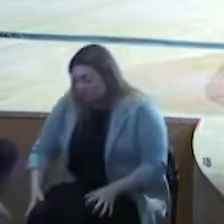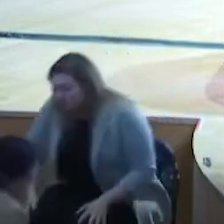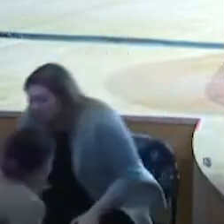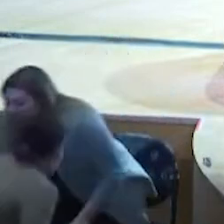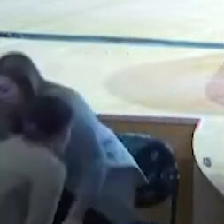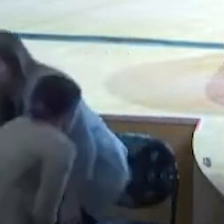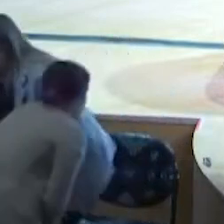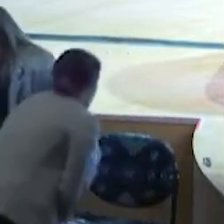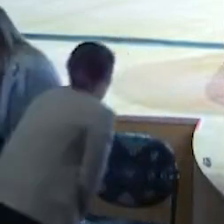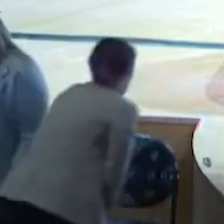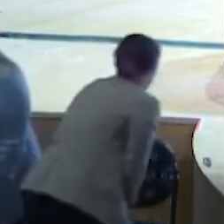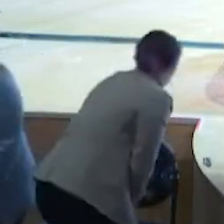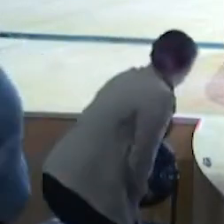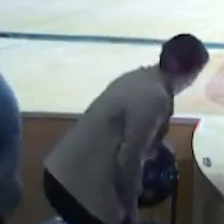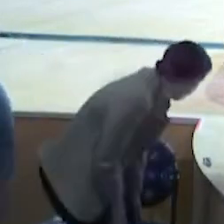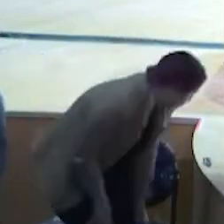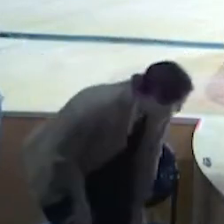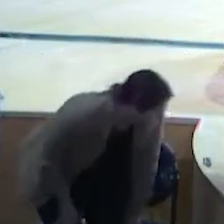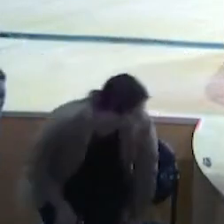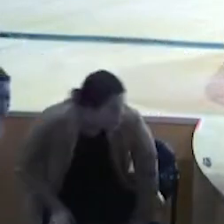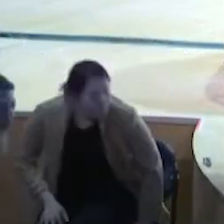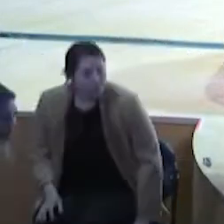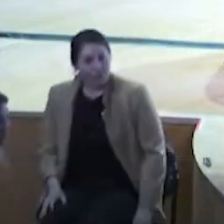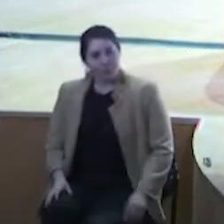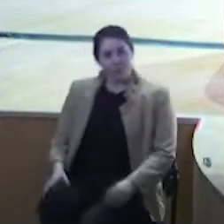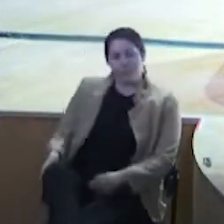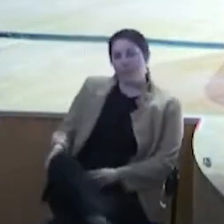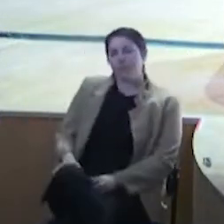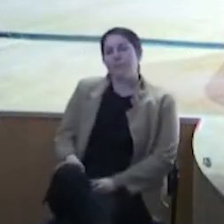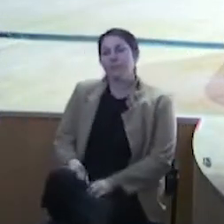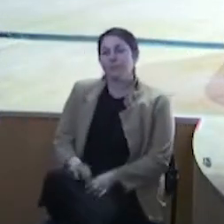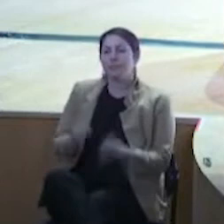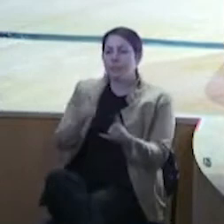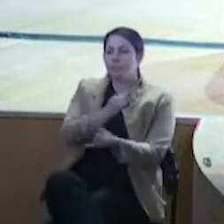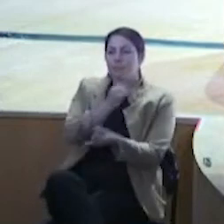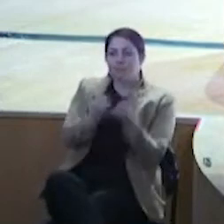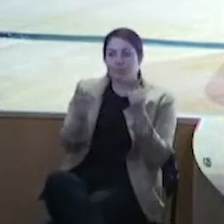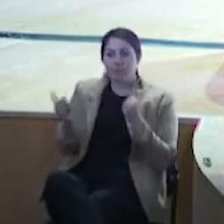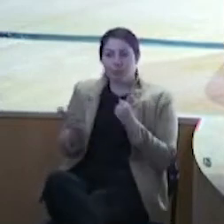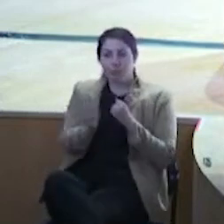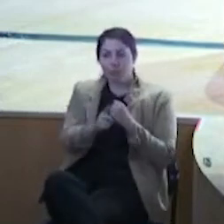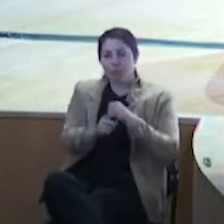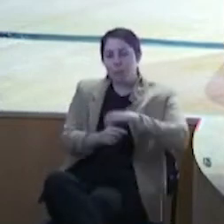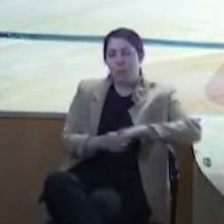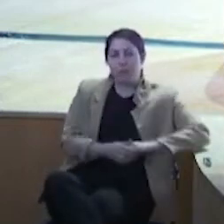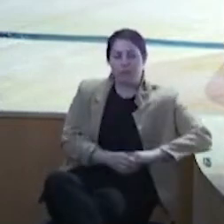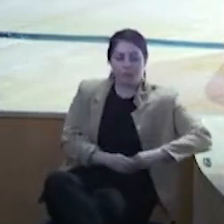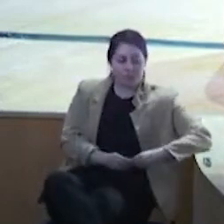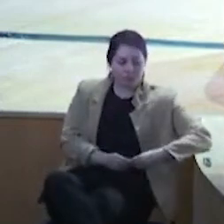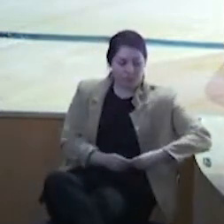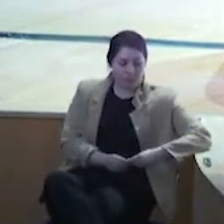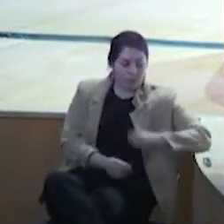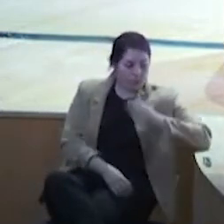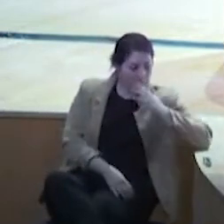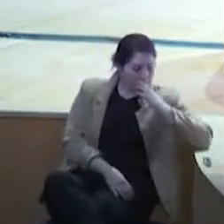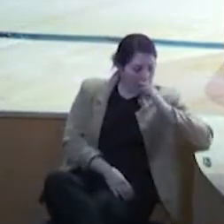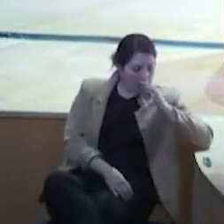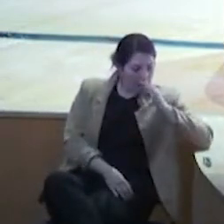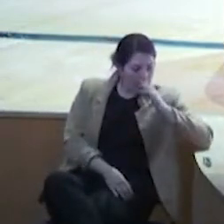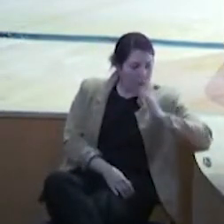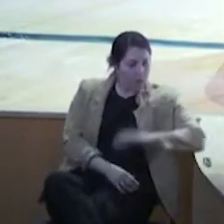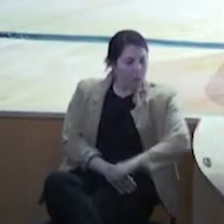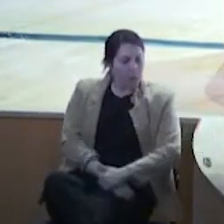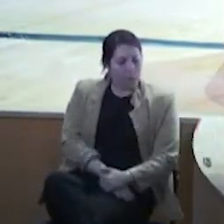Thank you, Nicole. So, and then I'm going to give them one final question and then we'll open it up. So, in recent years, there have been a